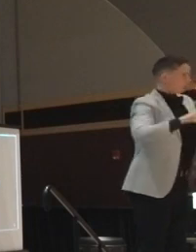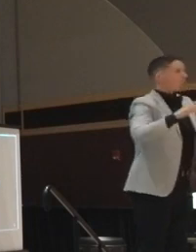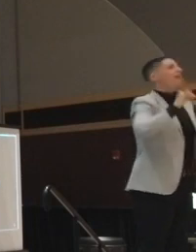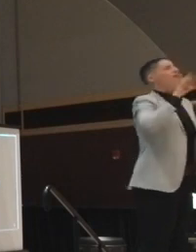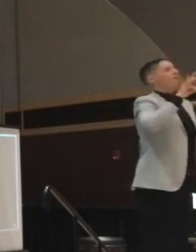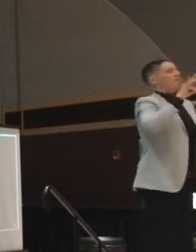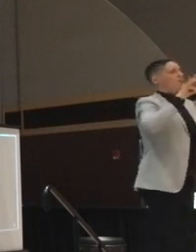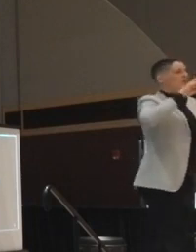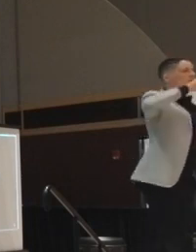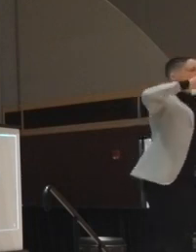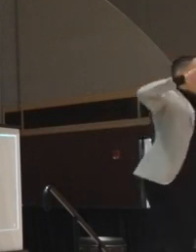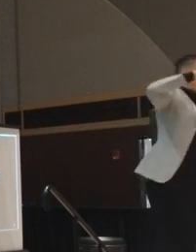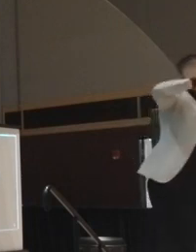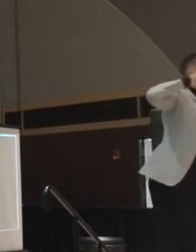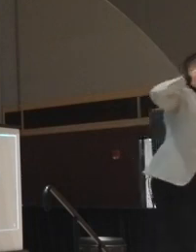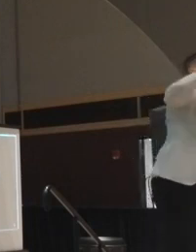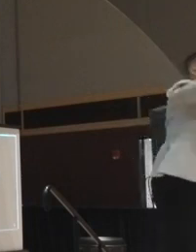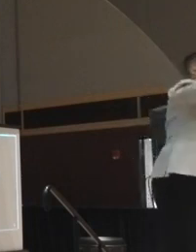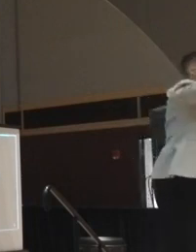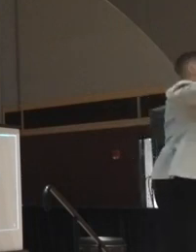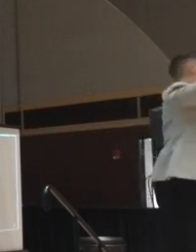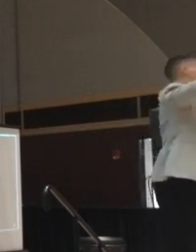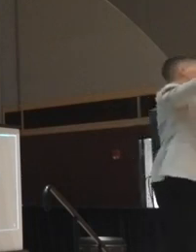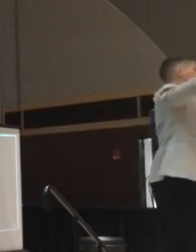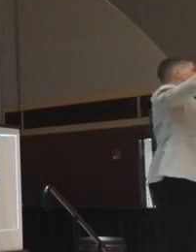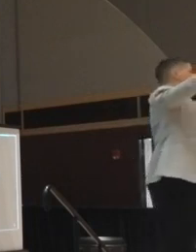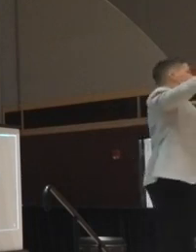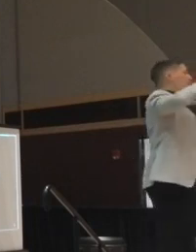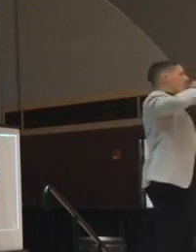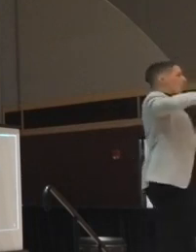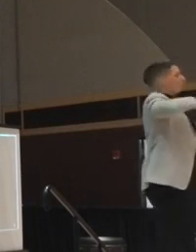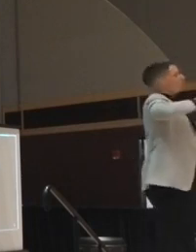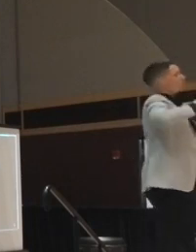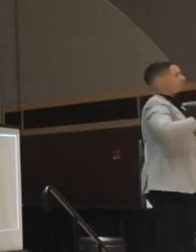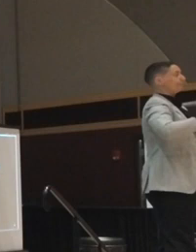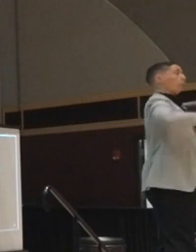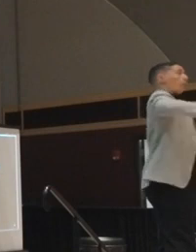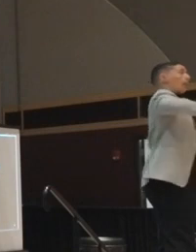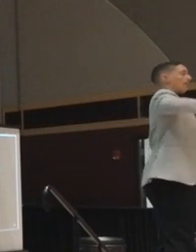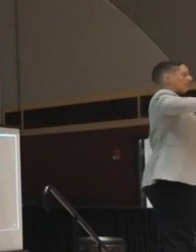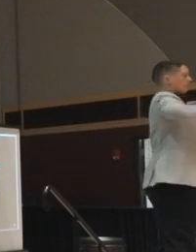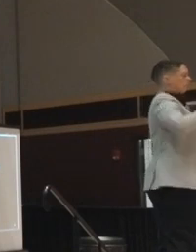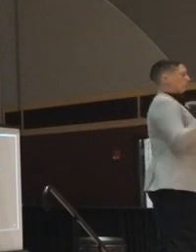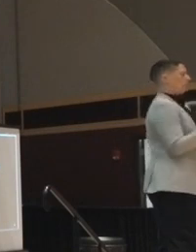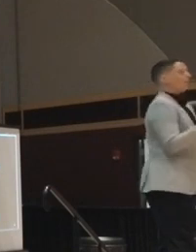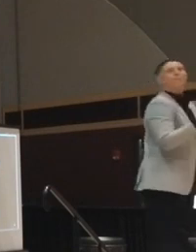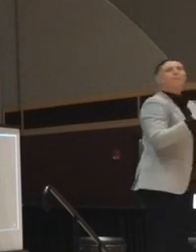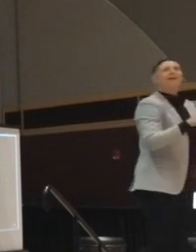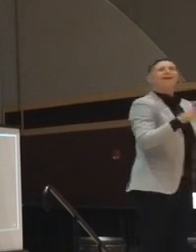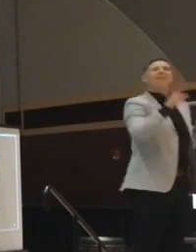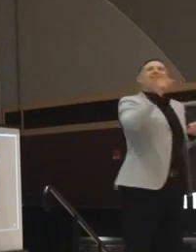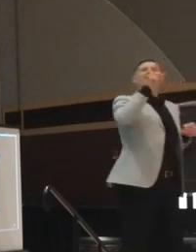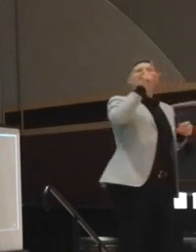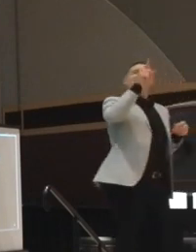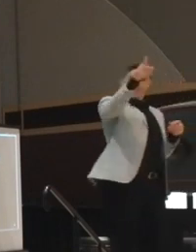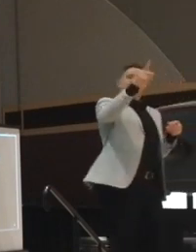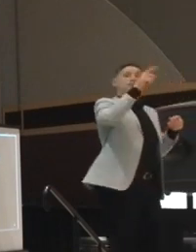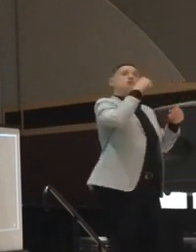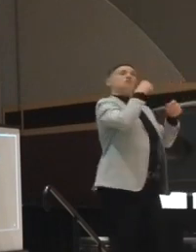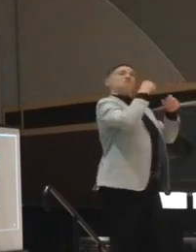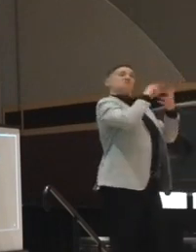that, that's not welding things in a shop. But you see, this stuff is just making stuff in a